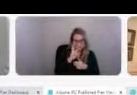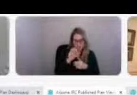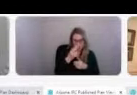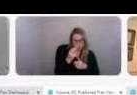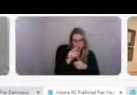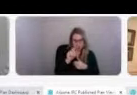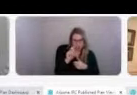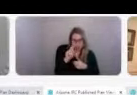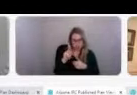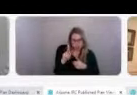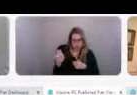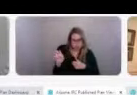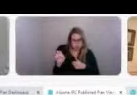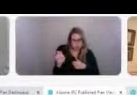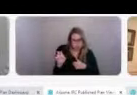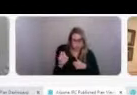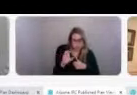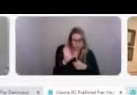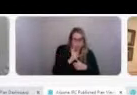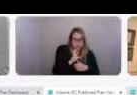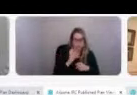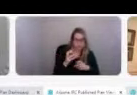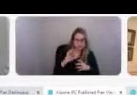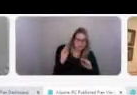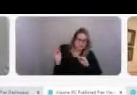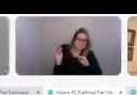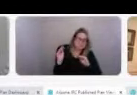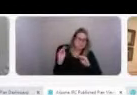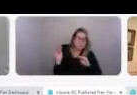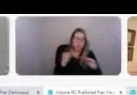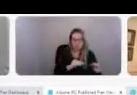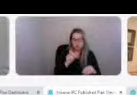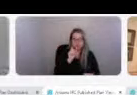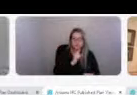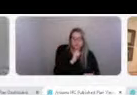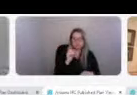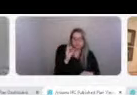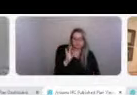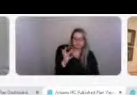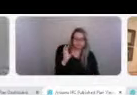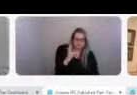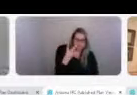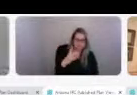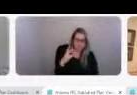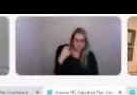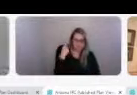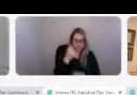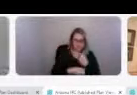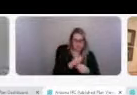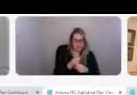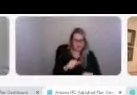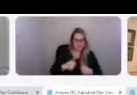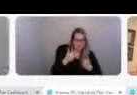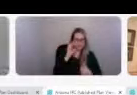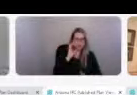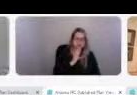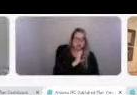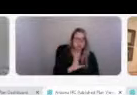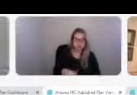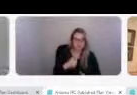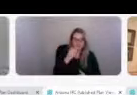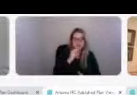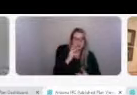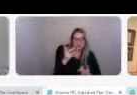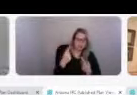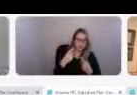chandler i moved to gilbert 17 years ago uh deliberately mesa i've lived in chandler i wanted to move to